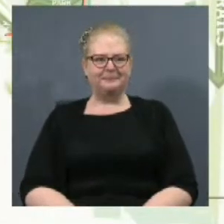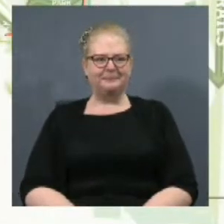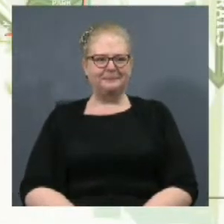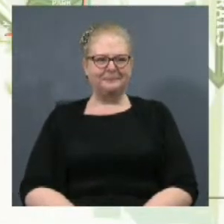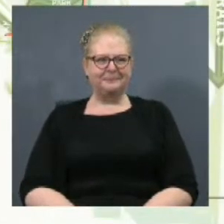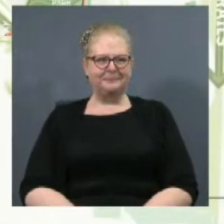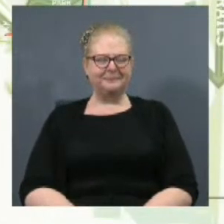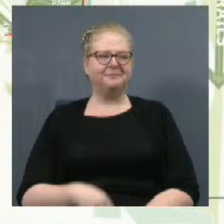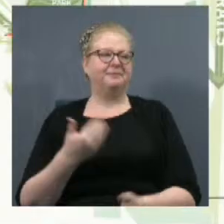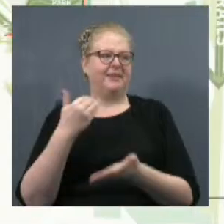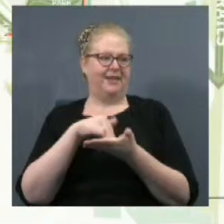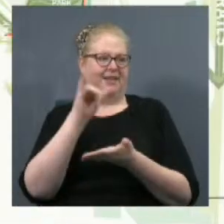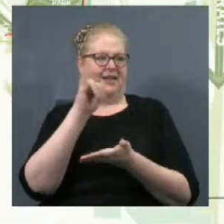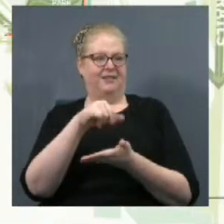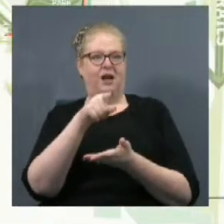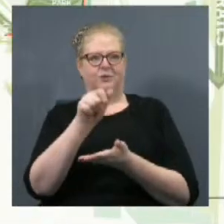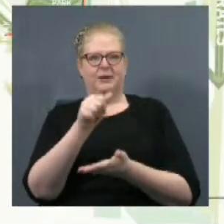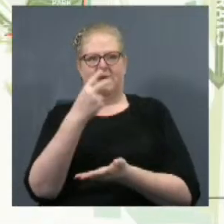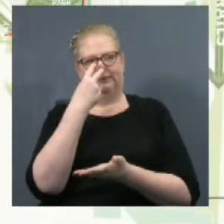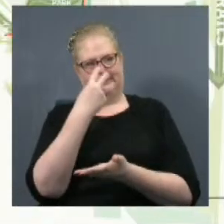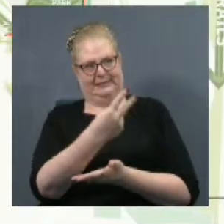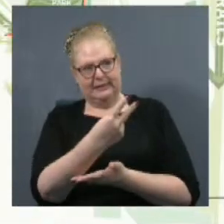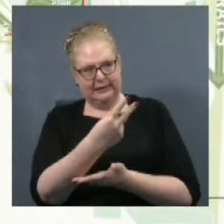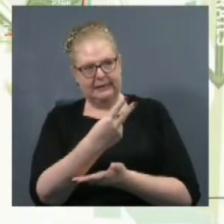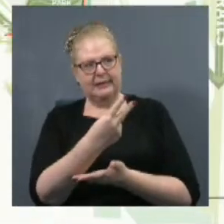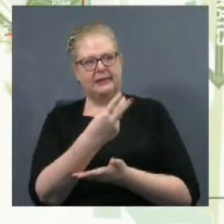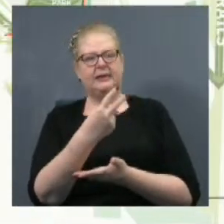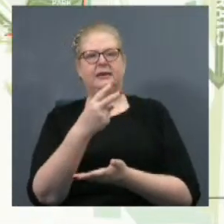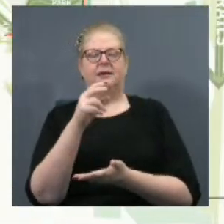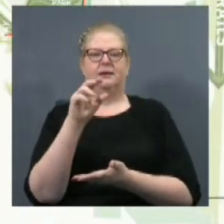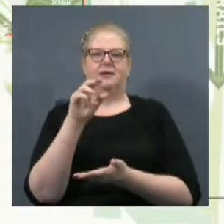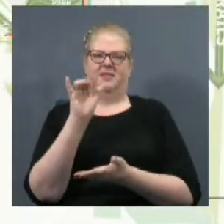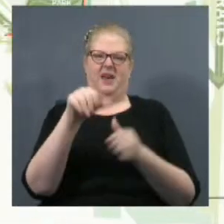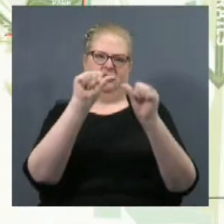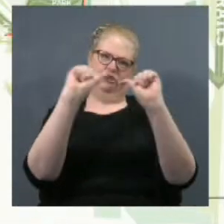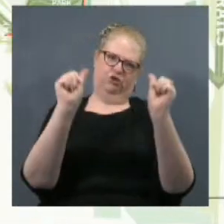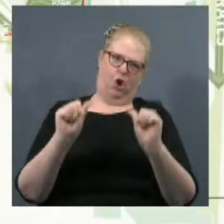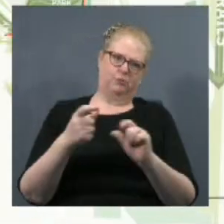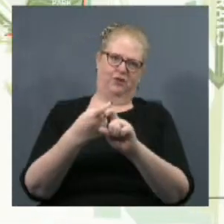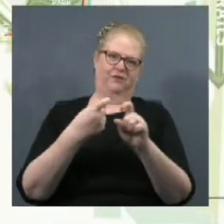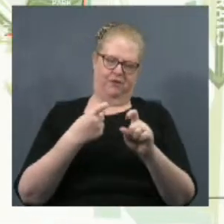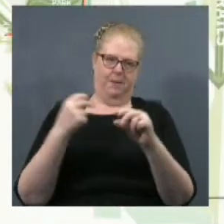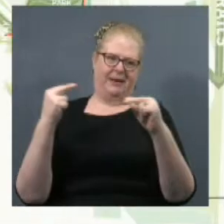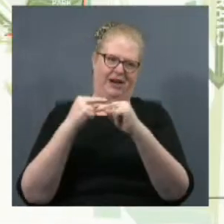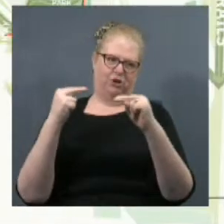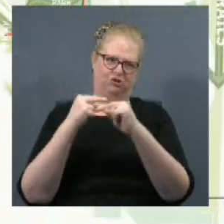Again, that's a view of the sculpture from the interstate,